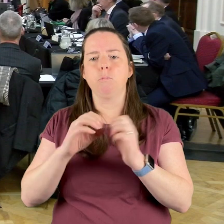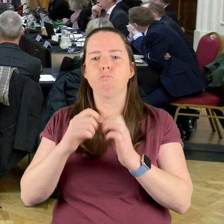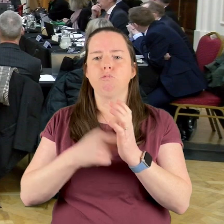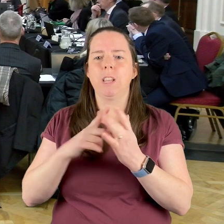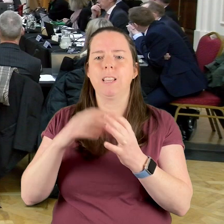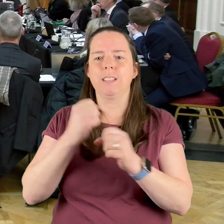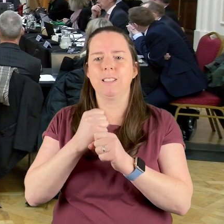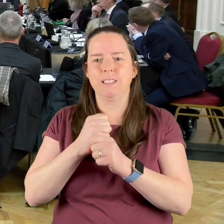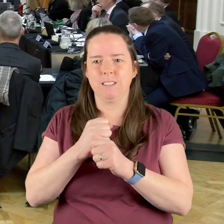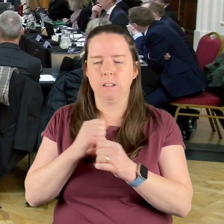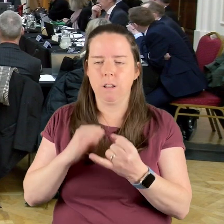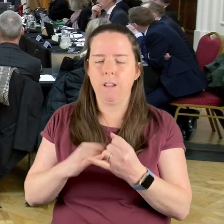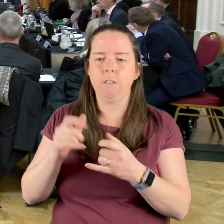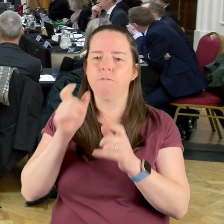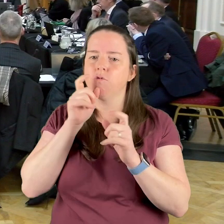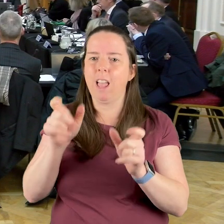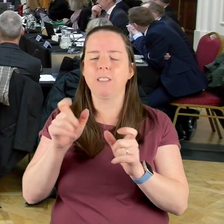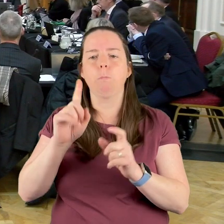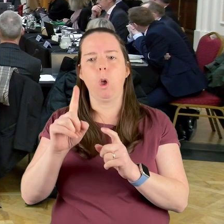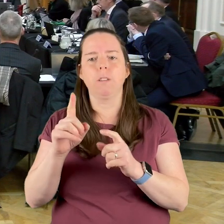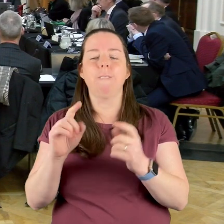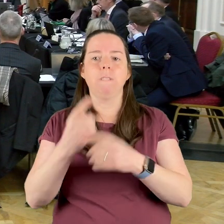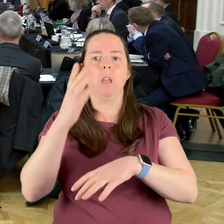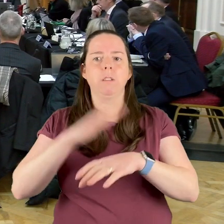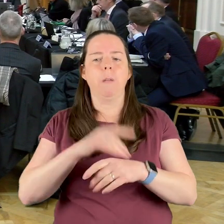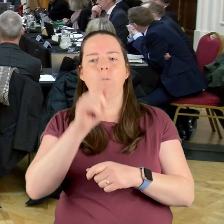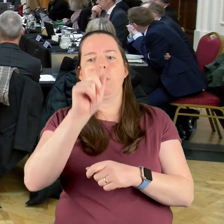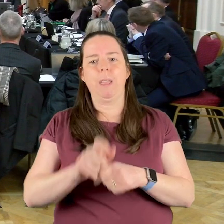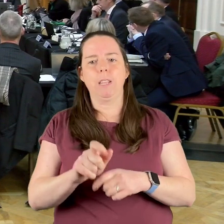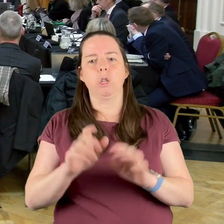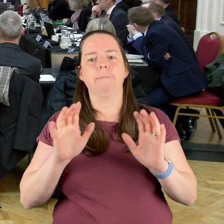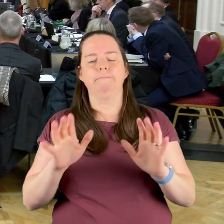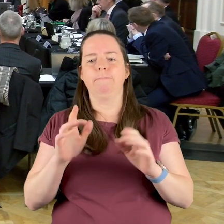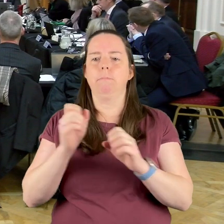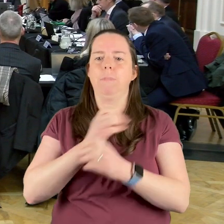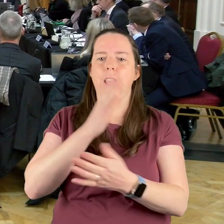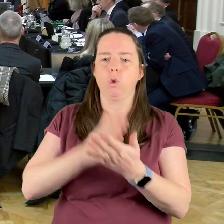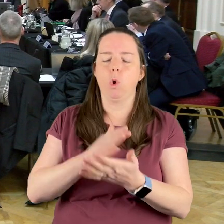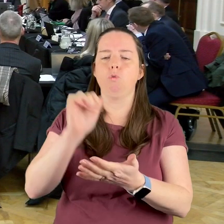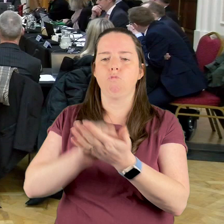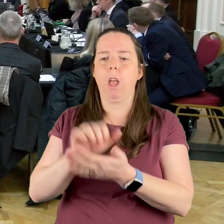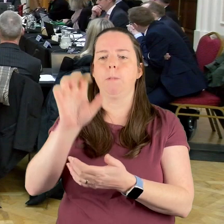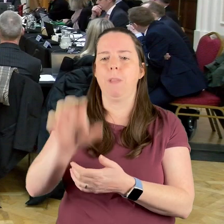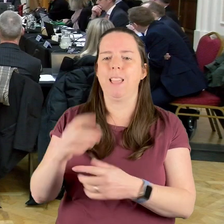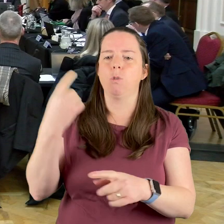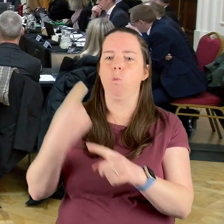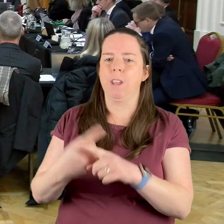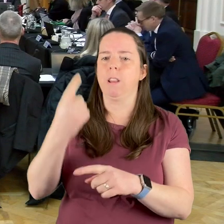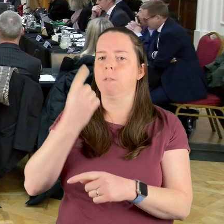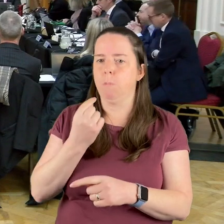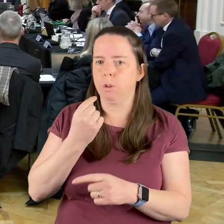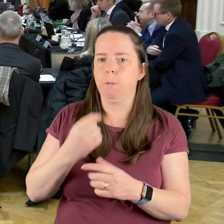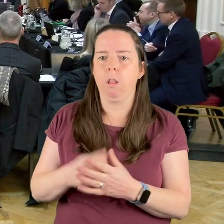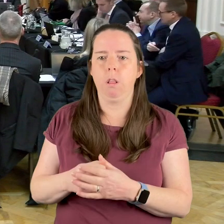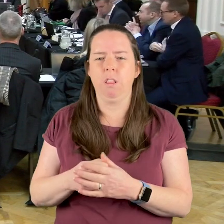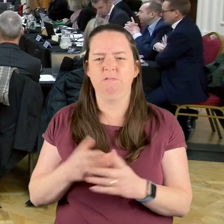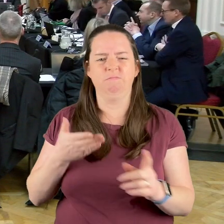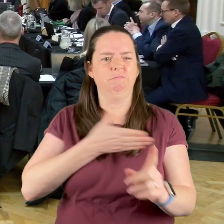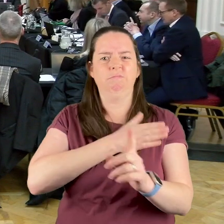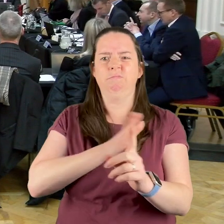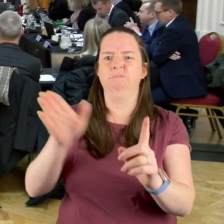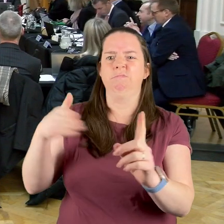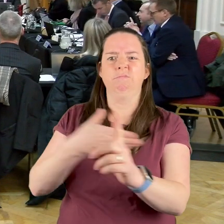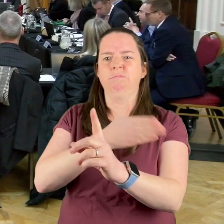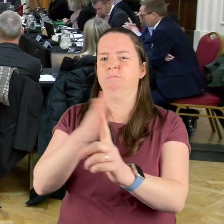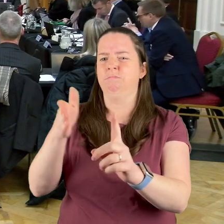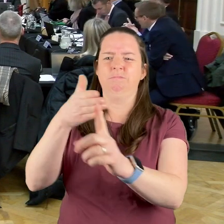that bit of, I hate to nick Tim Briggs's phrase, but getting it right first time for the patient and actually making sure we get them to the right place